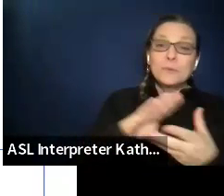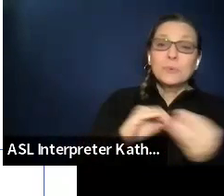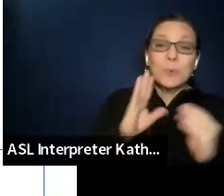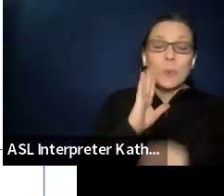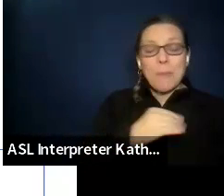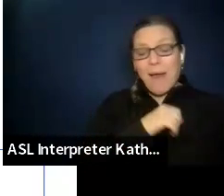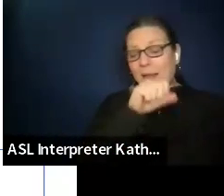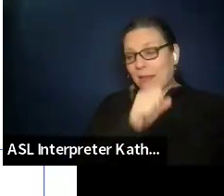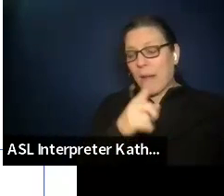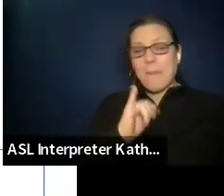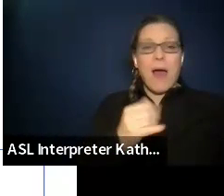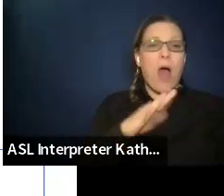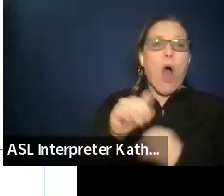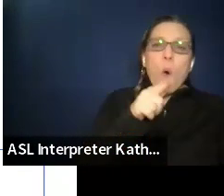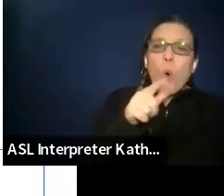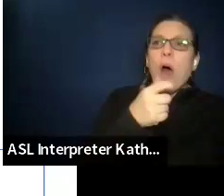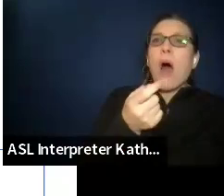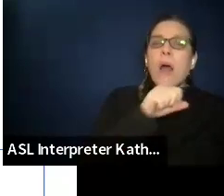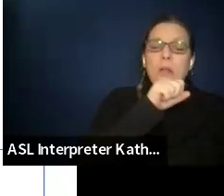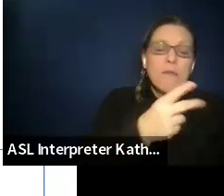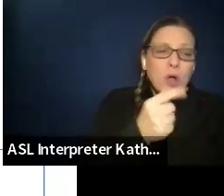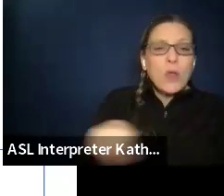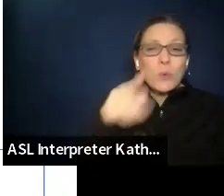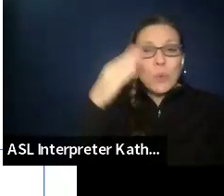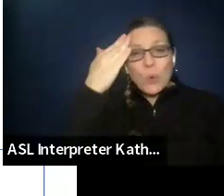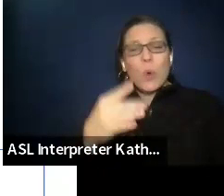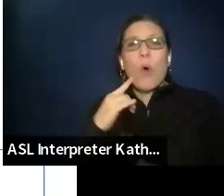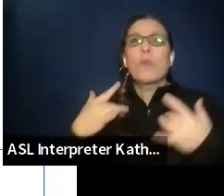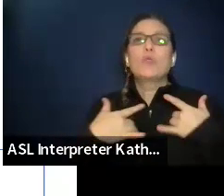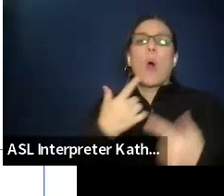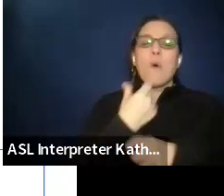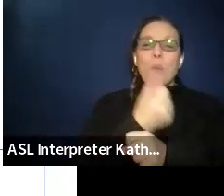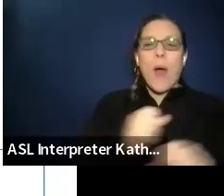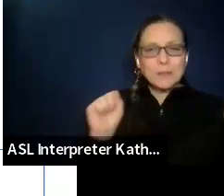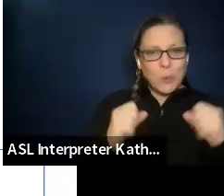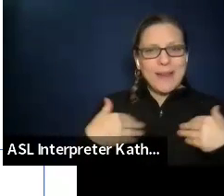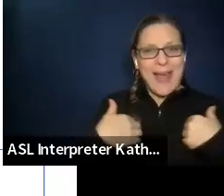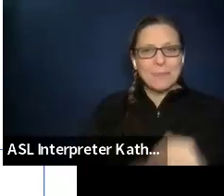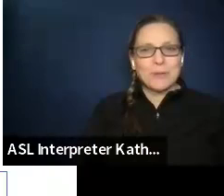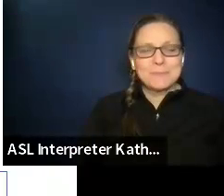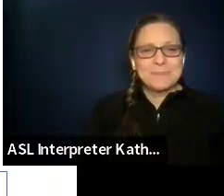be loved by dog lovers and anyone who knows the joy of rescuing an animal.